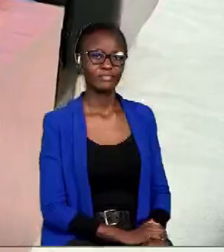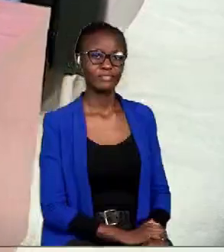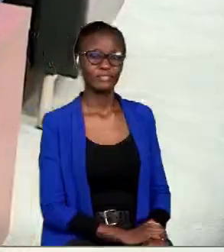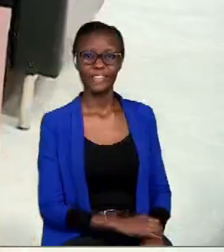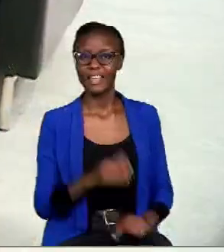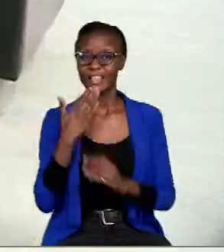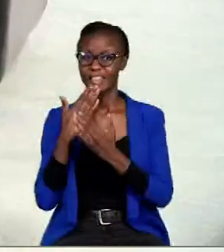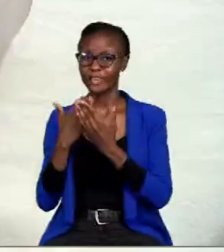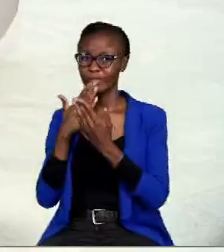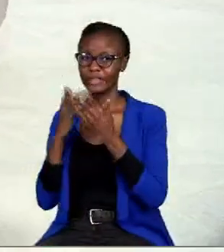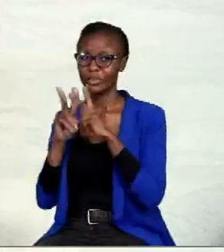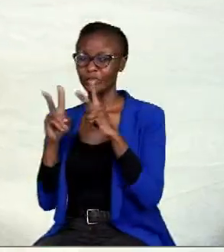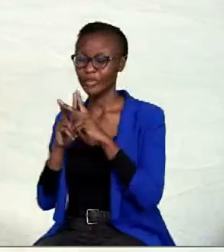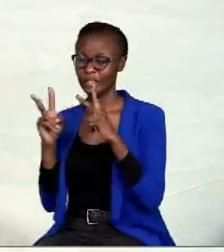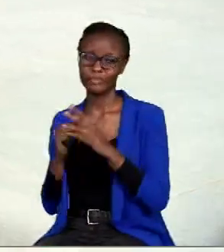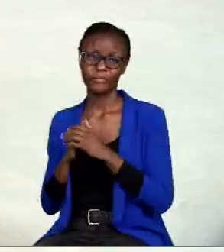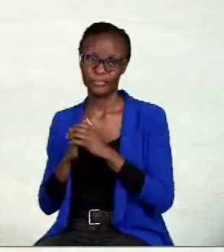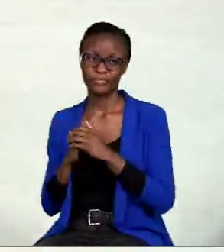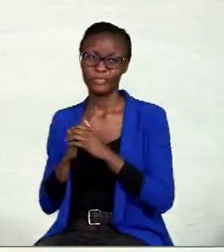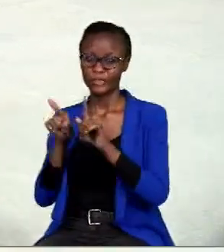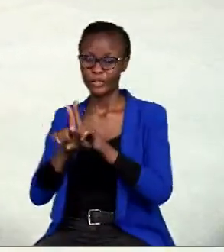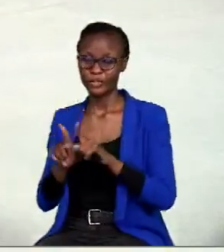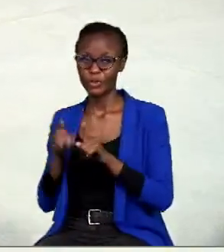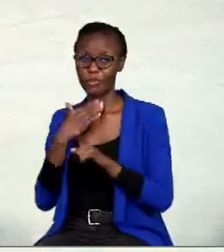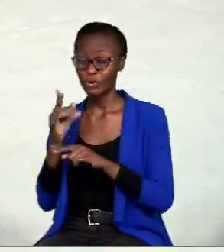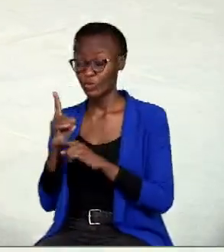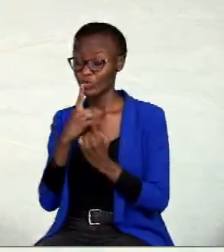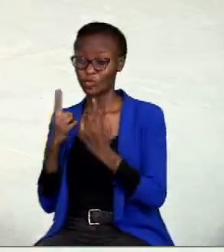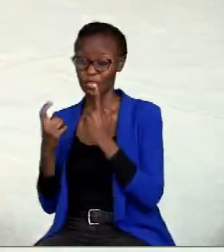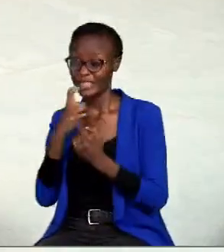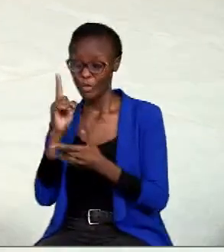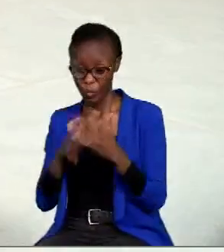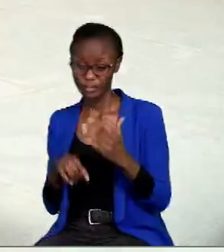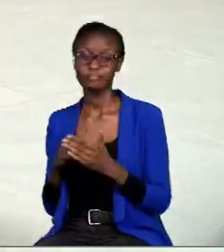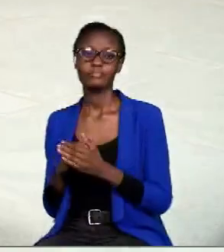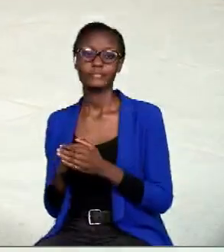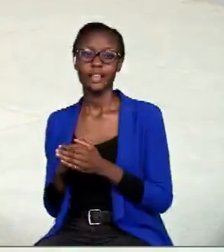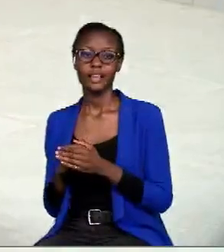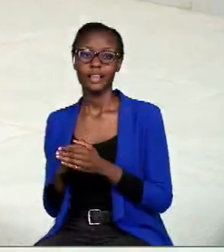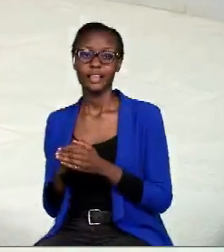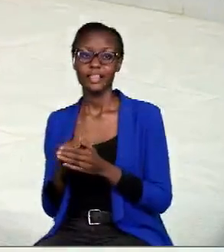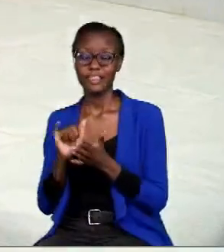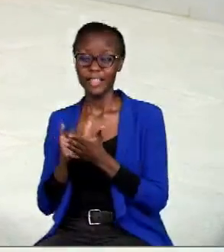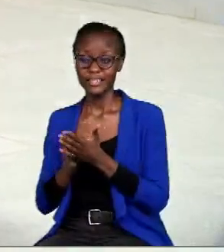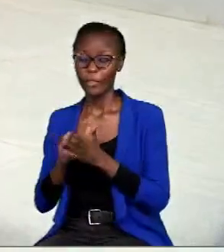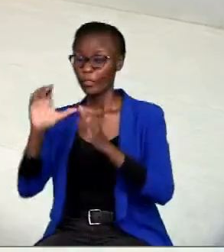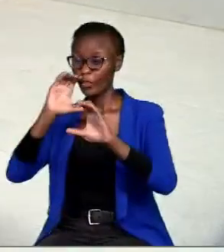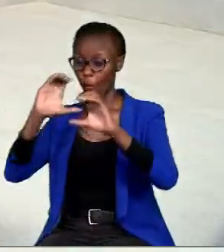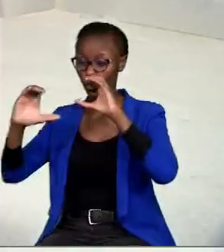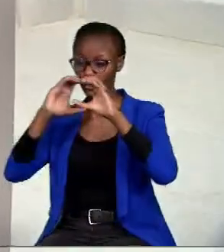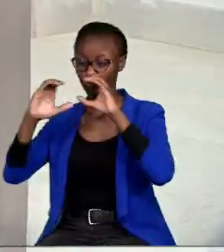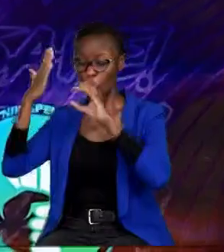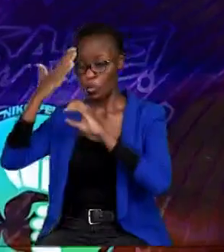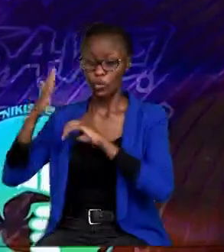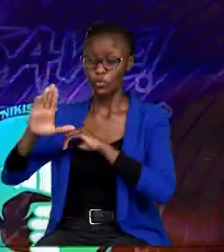Thank you, Isaac. We've come to the end of this show. Now, I'd like you to sign out. Tell the audience watching back at home that the conversation on Know